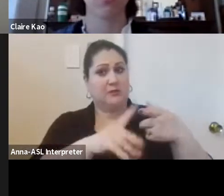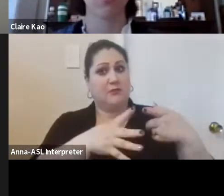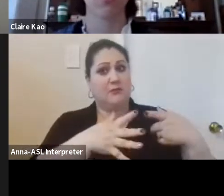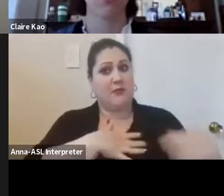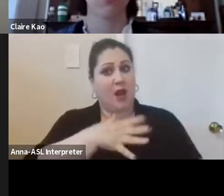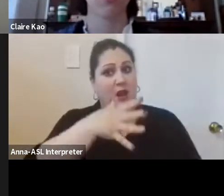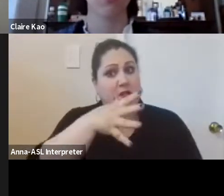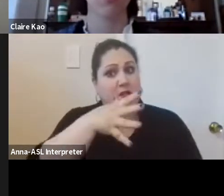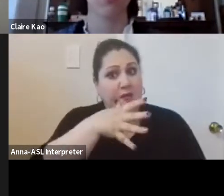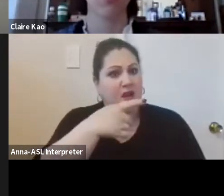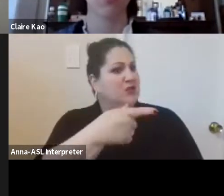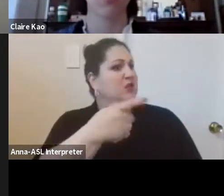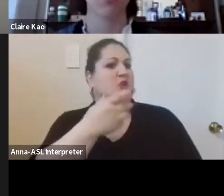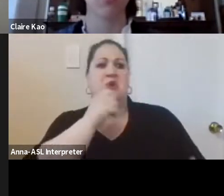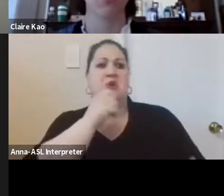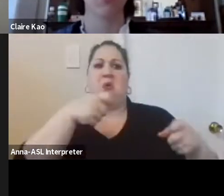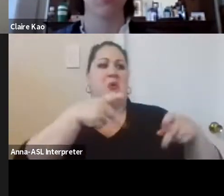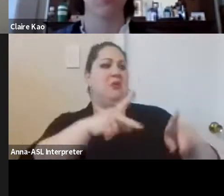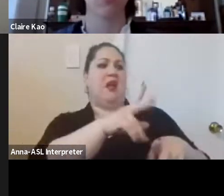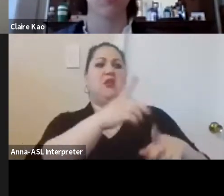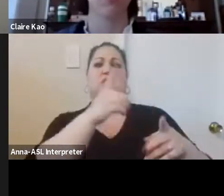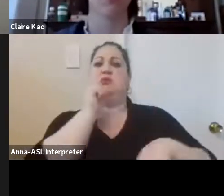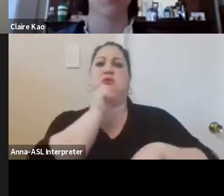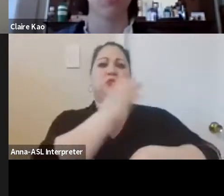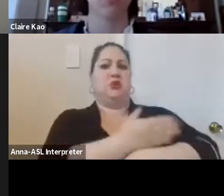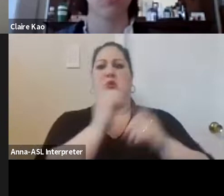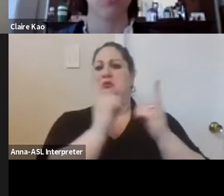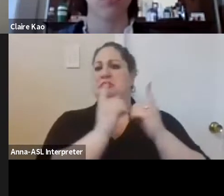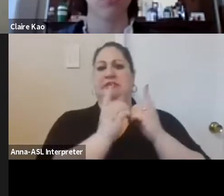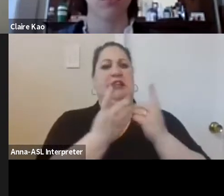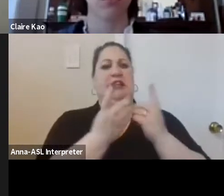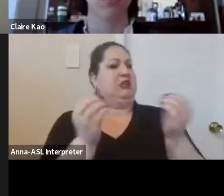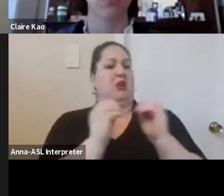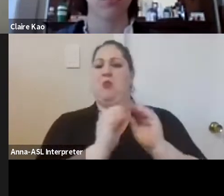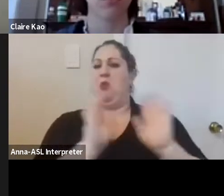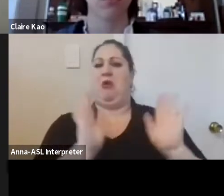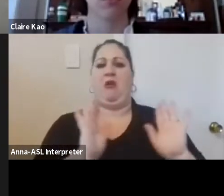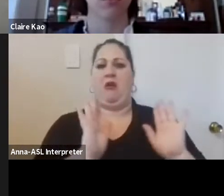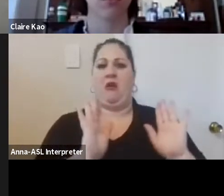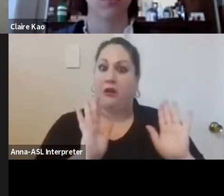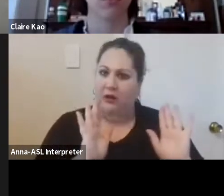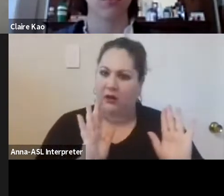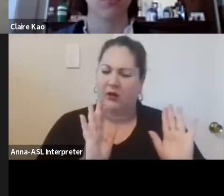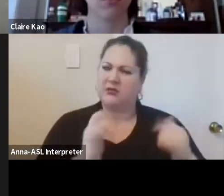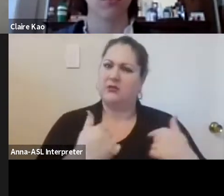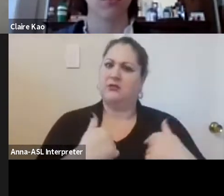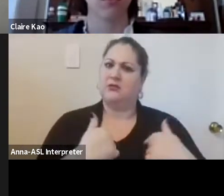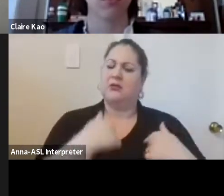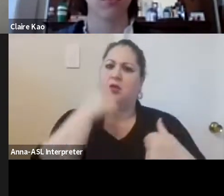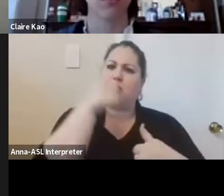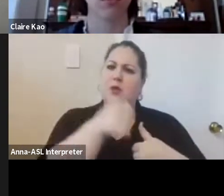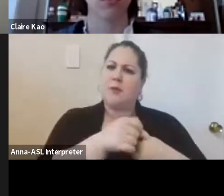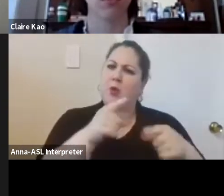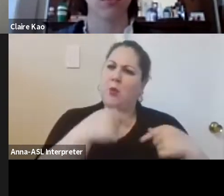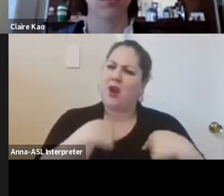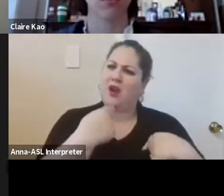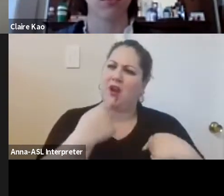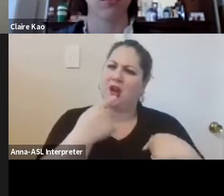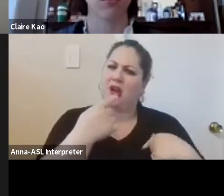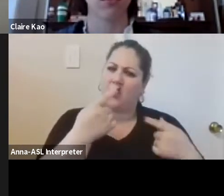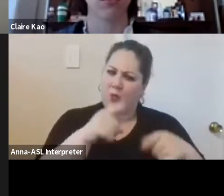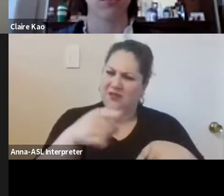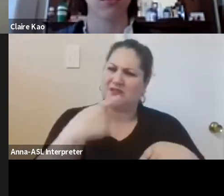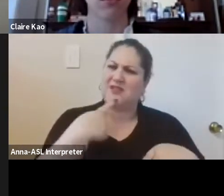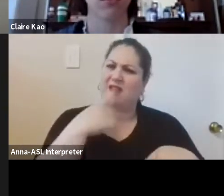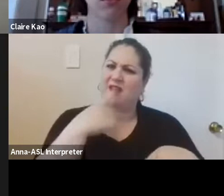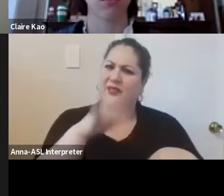date anyone ever again. And I remember that when he said that, my heart shattered, because I